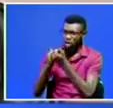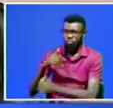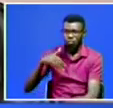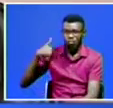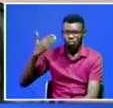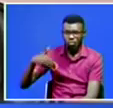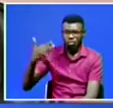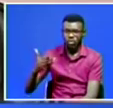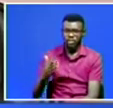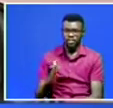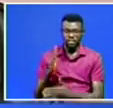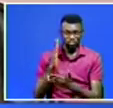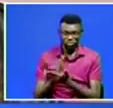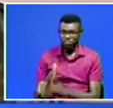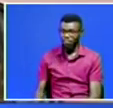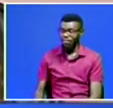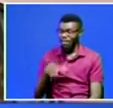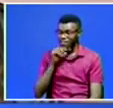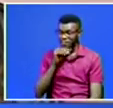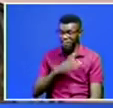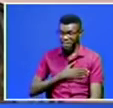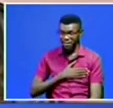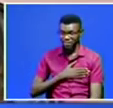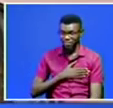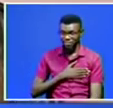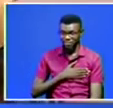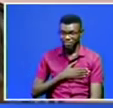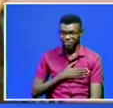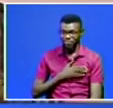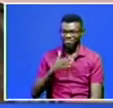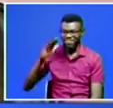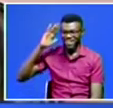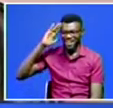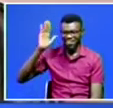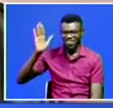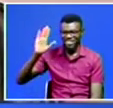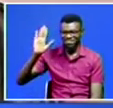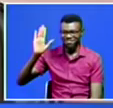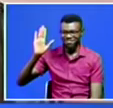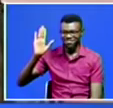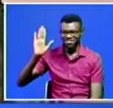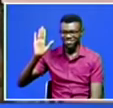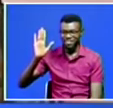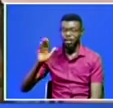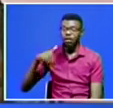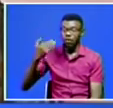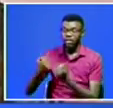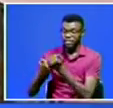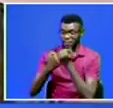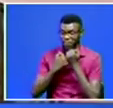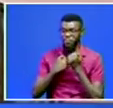really, like, and my dad, hi dad, yeah, he's always supported me.